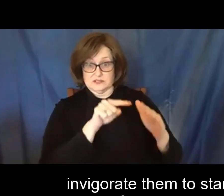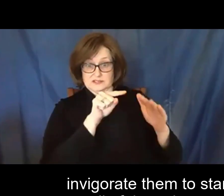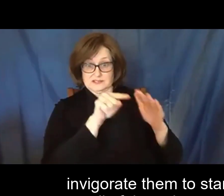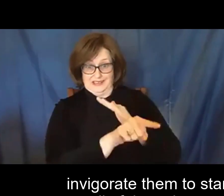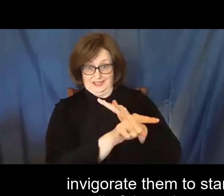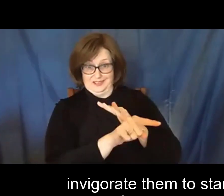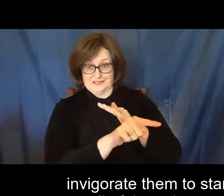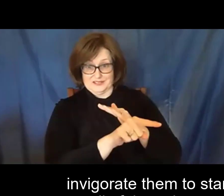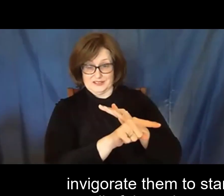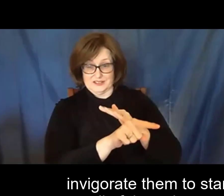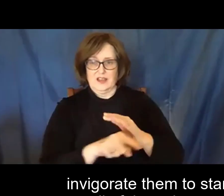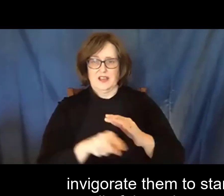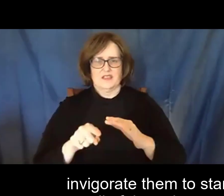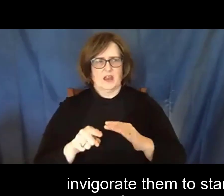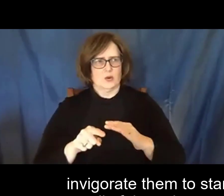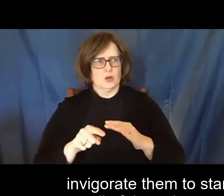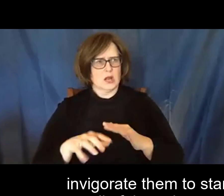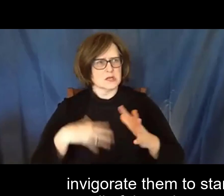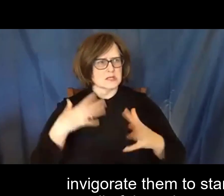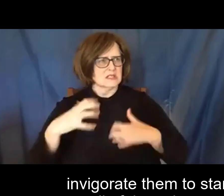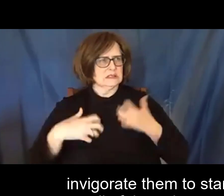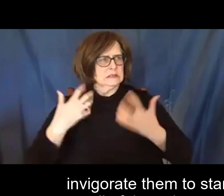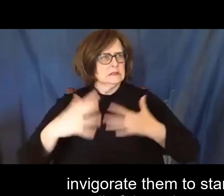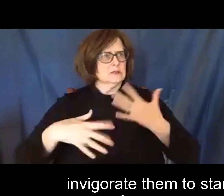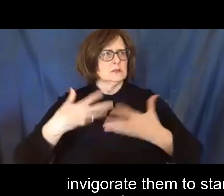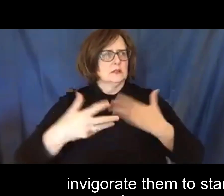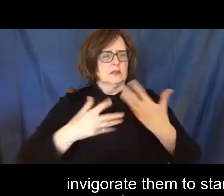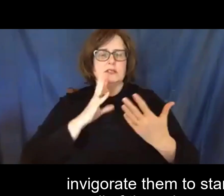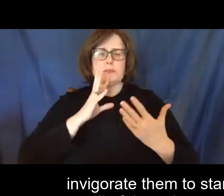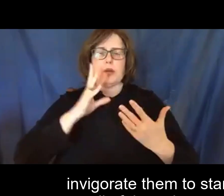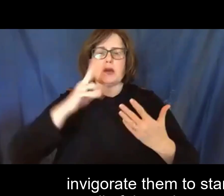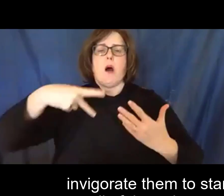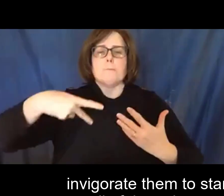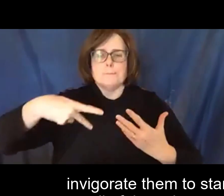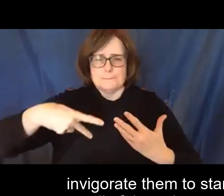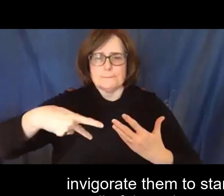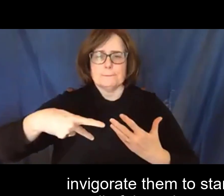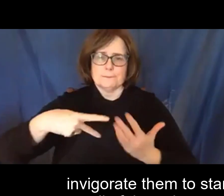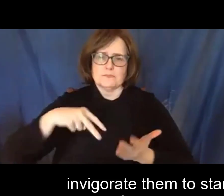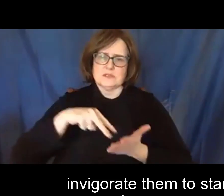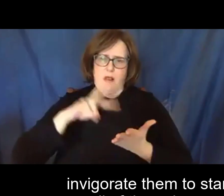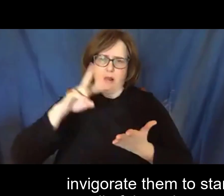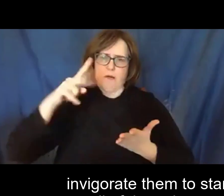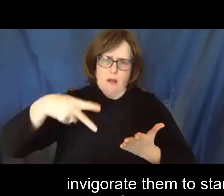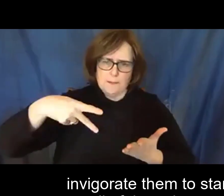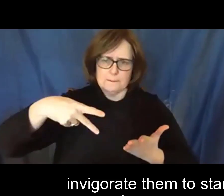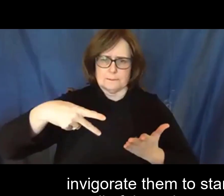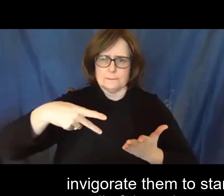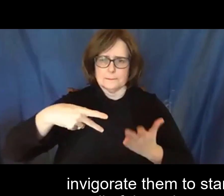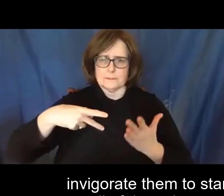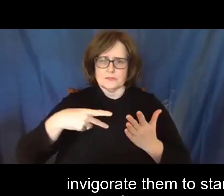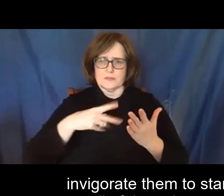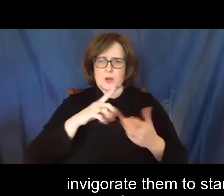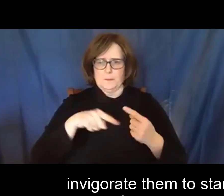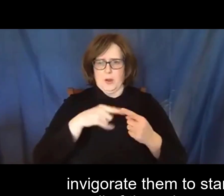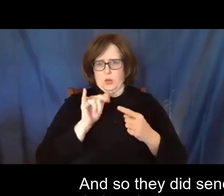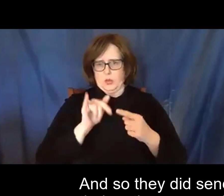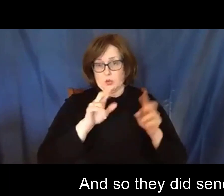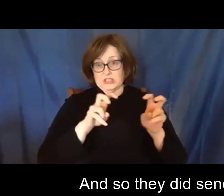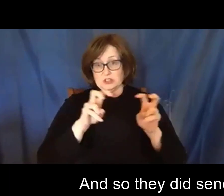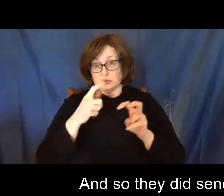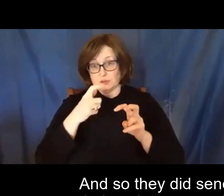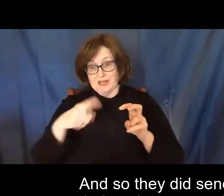invigorate them to stand up and to speak out on all of these issues that I think that they were already